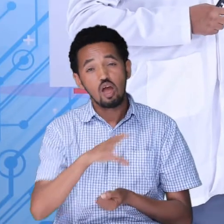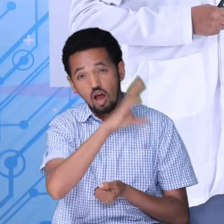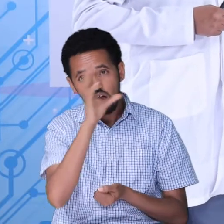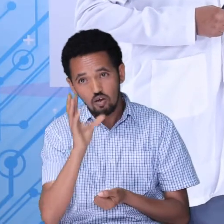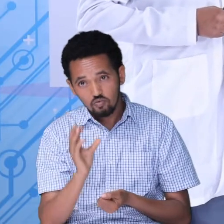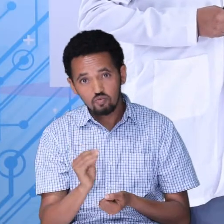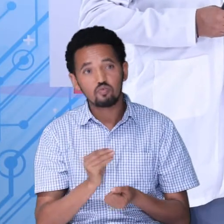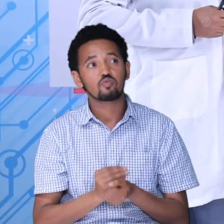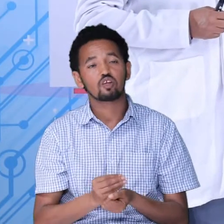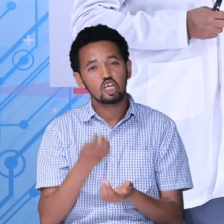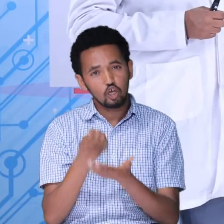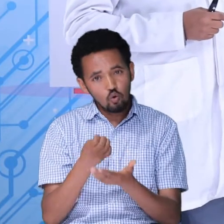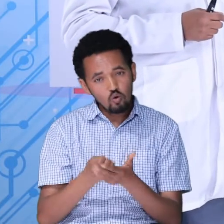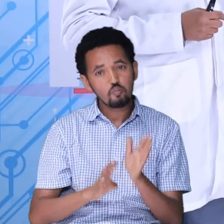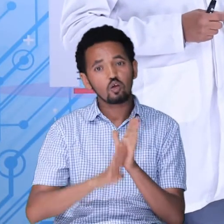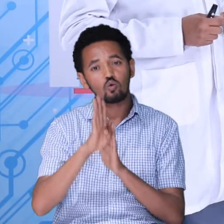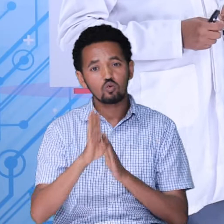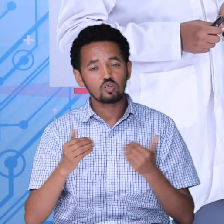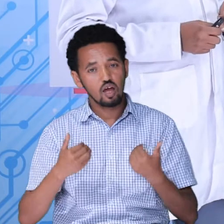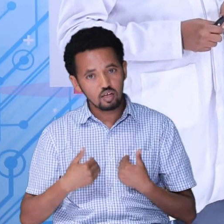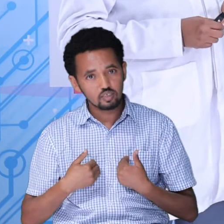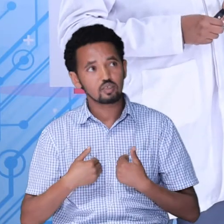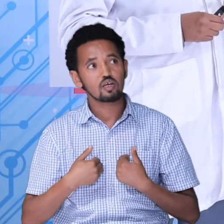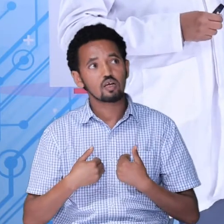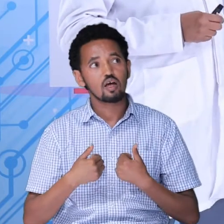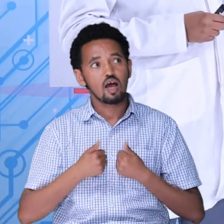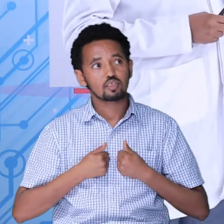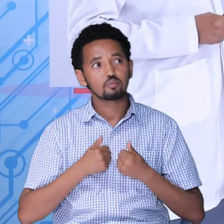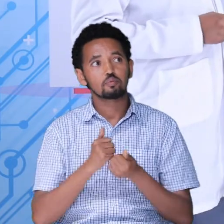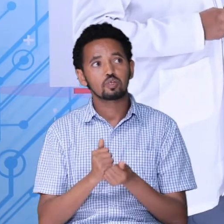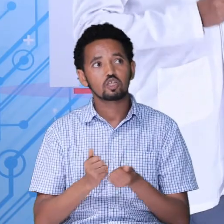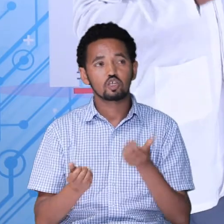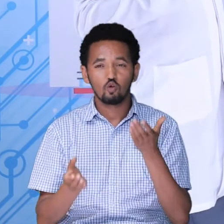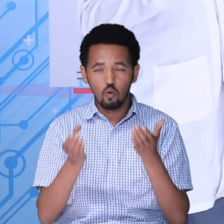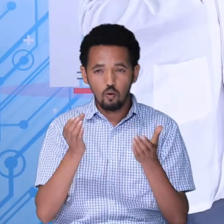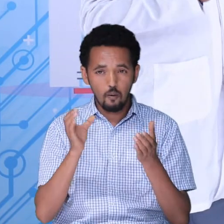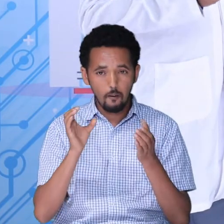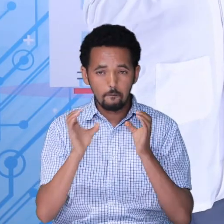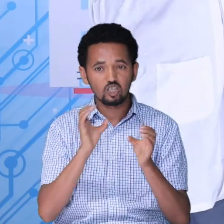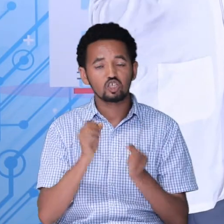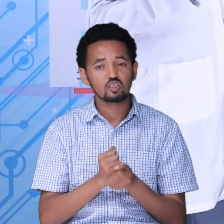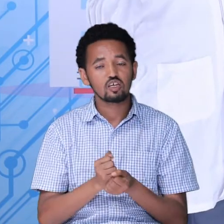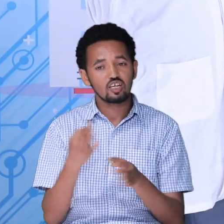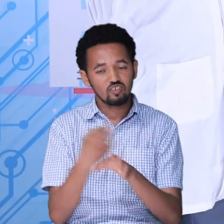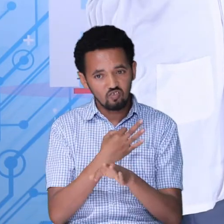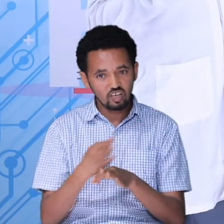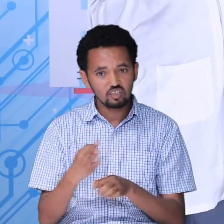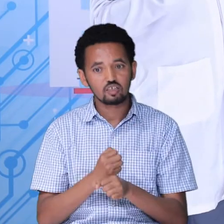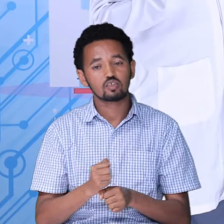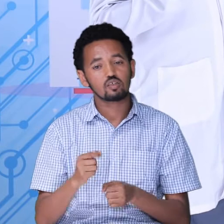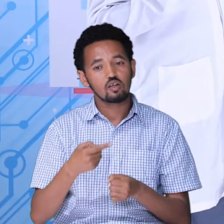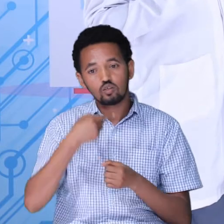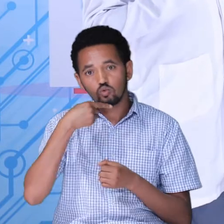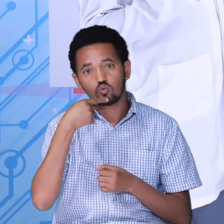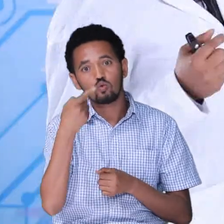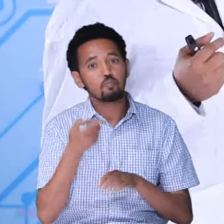Africa economic growth had been hampered by the combination of several factors. That factors, as I told